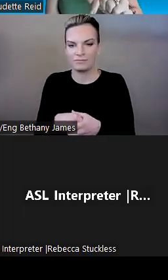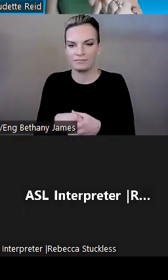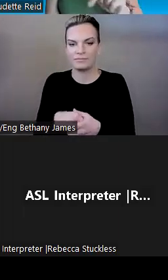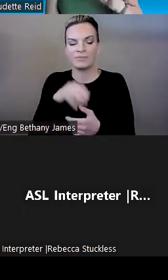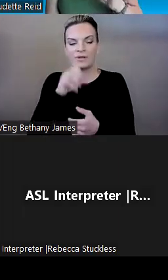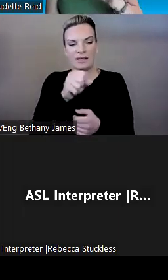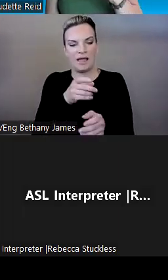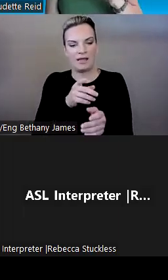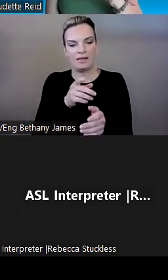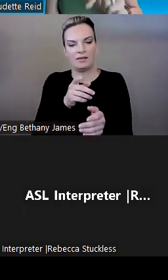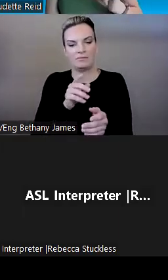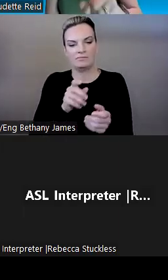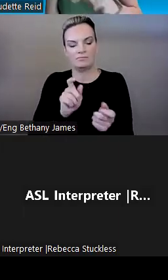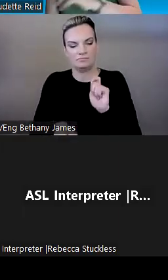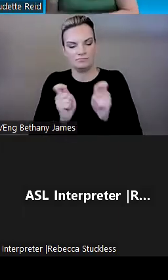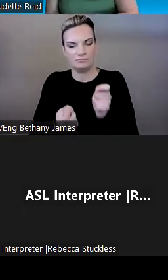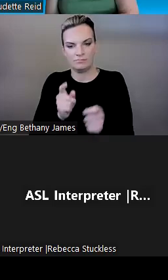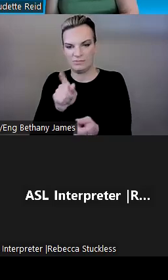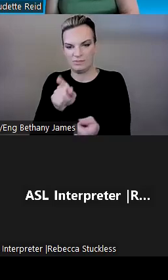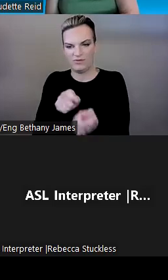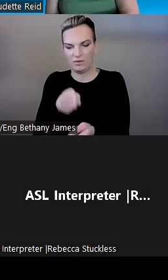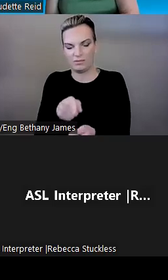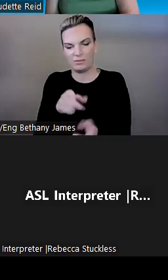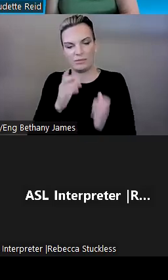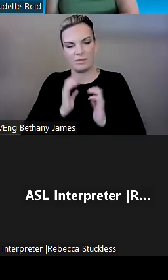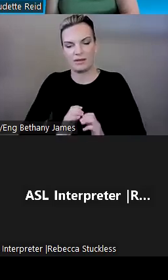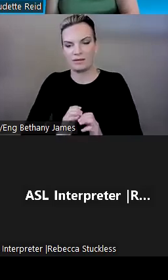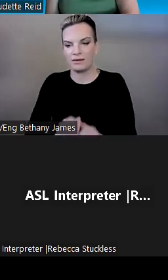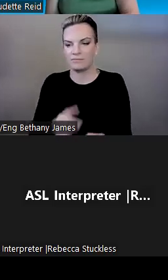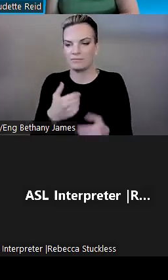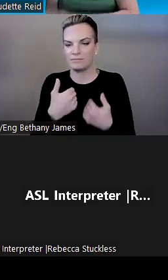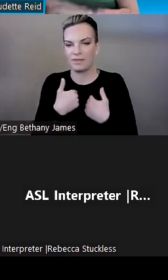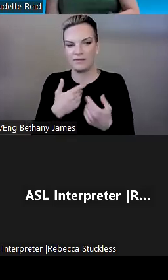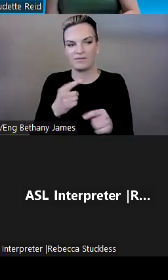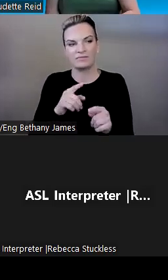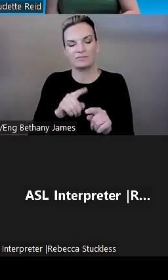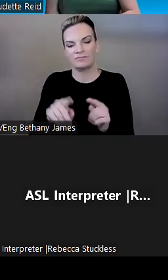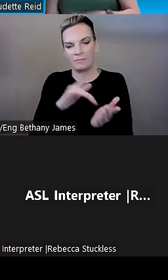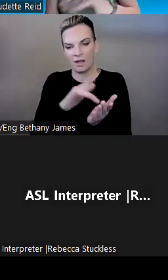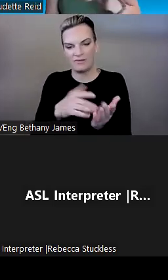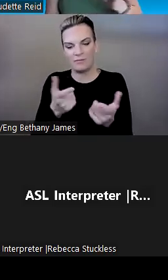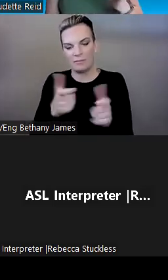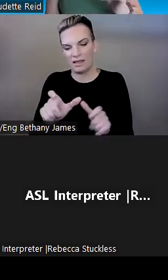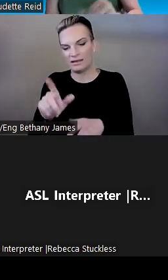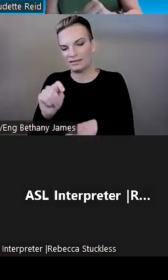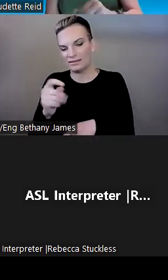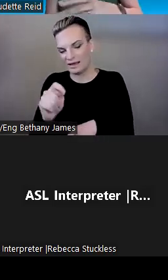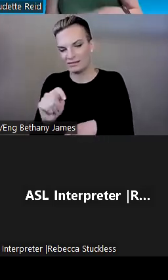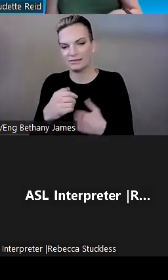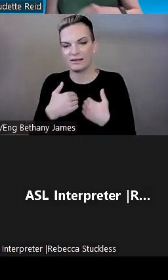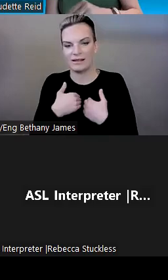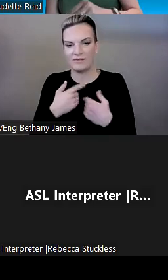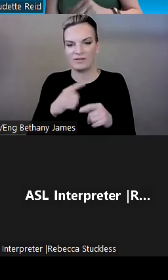client. It offers a very distinctive interface with high contrast buttons, large text labels, and